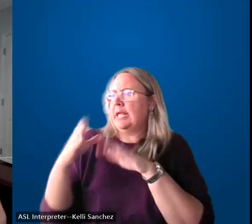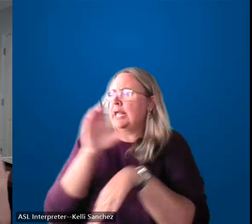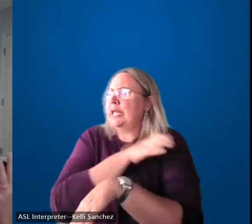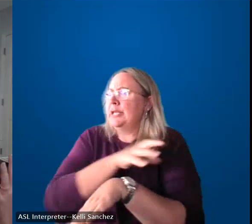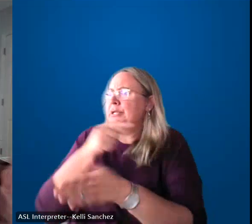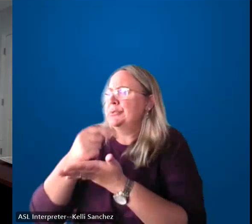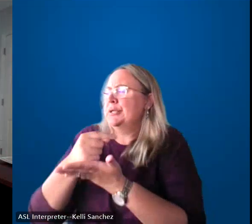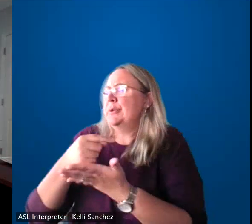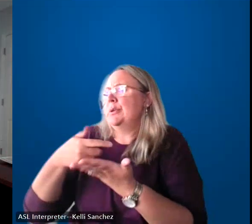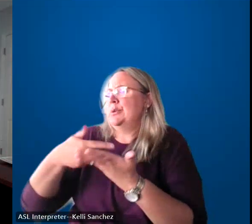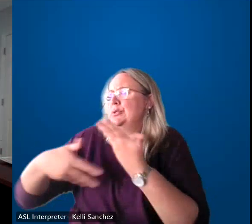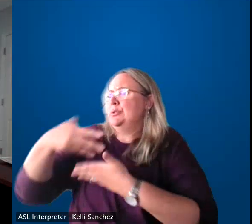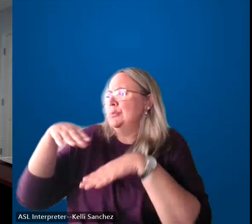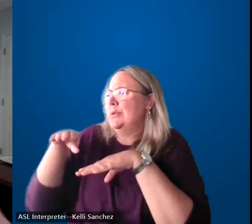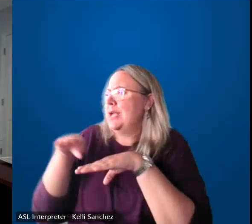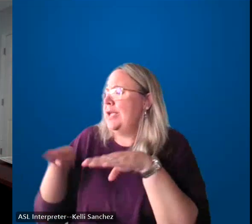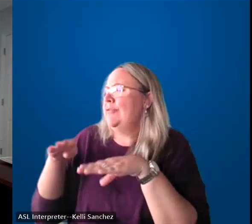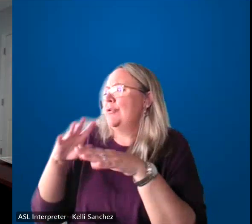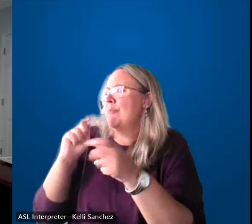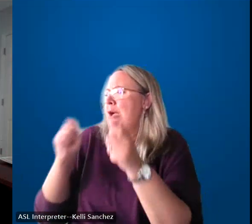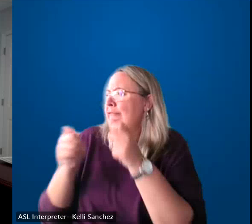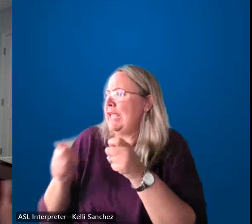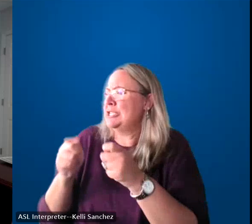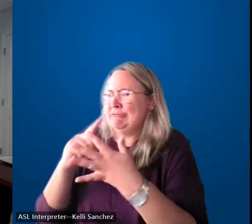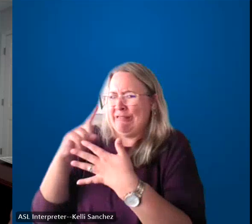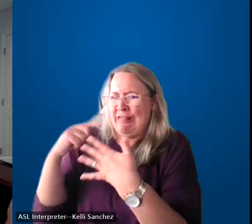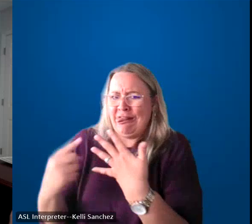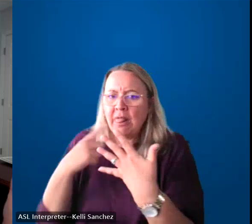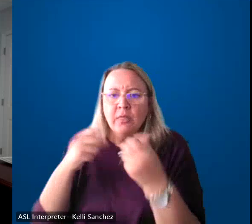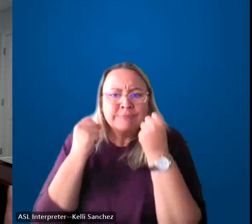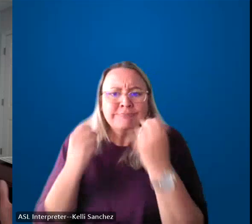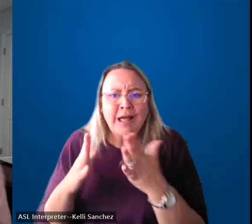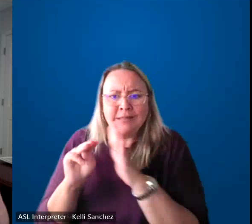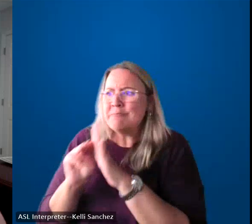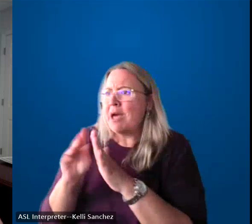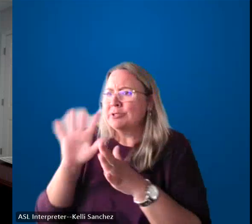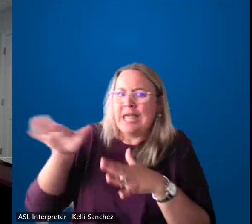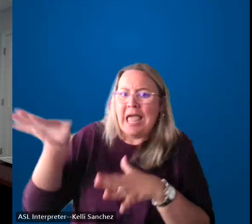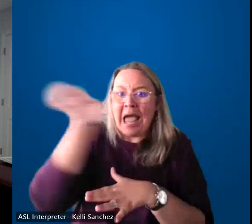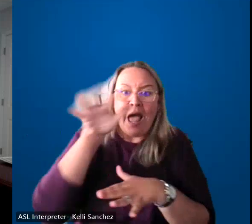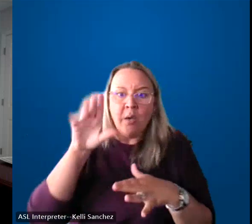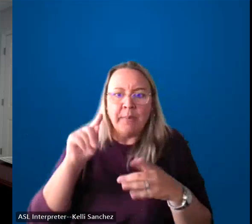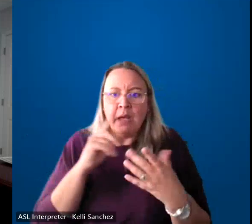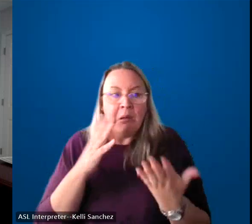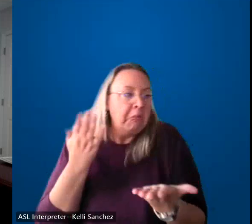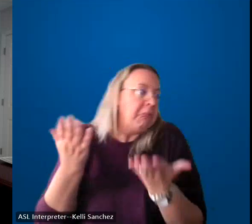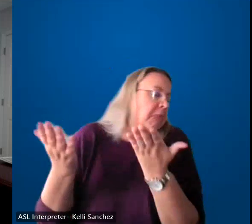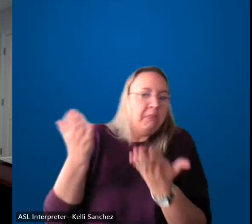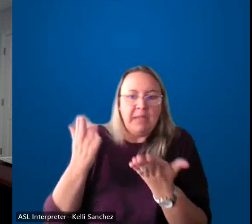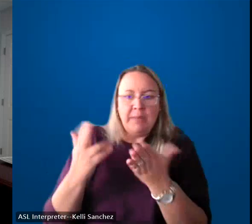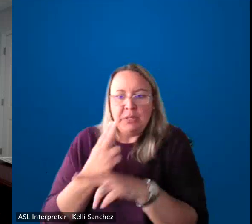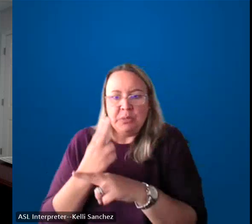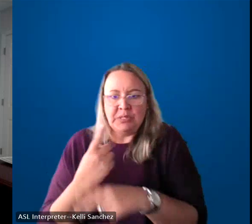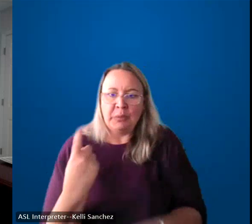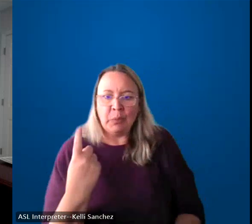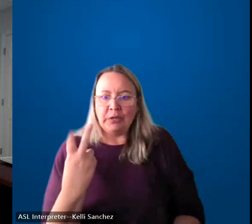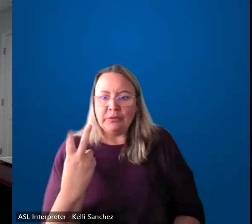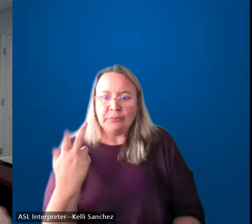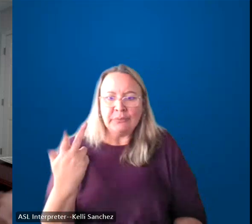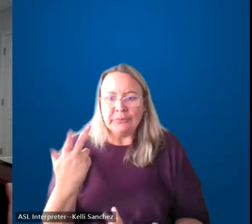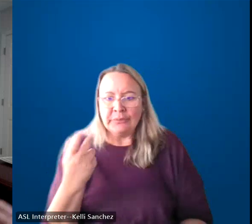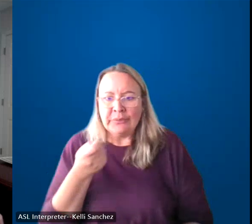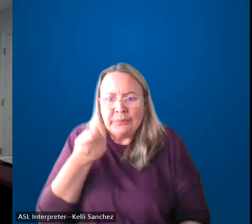social behavioral modification, right? Like there's a lot of different models that exist, but we may only be utilizing only a small percentage